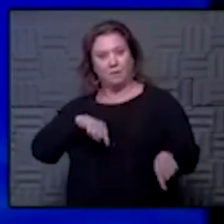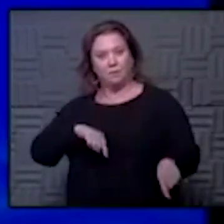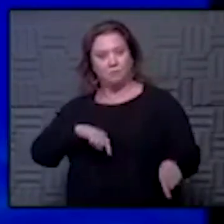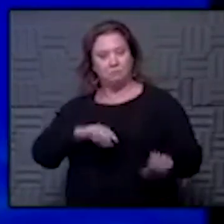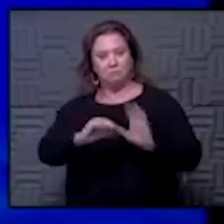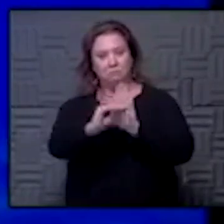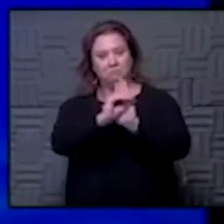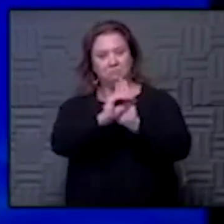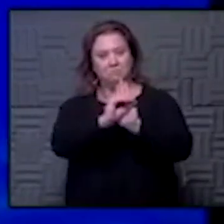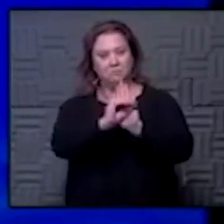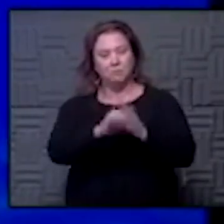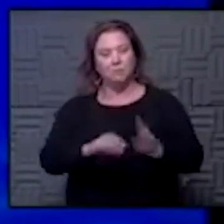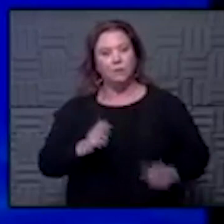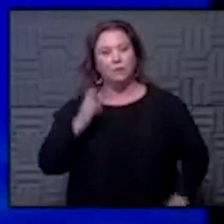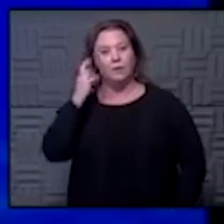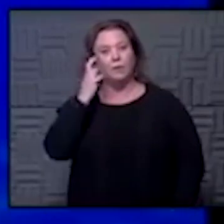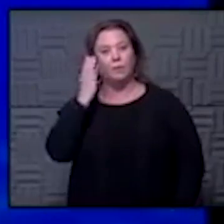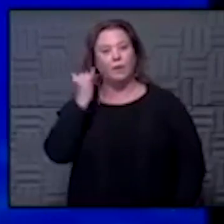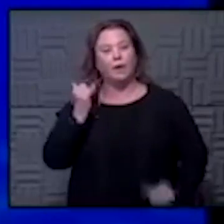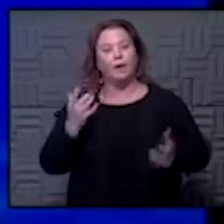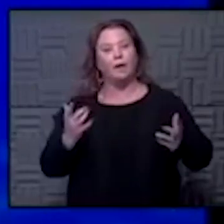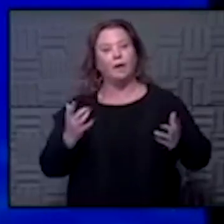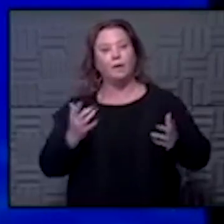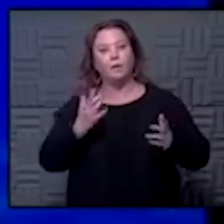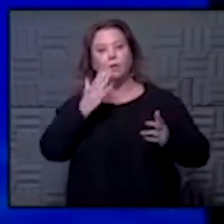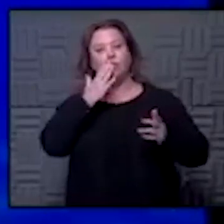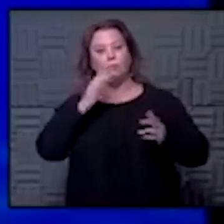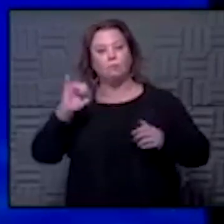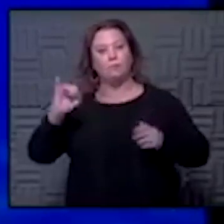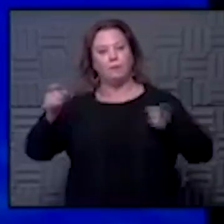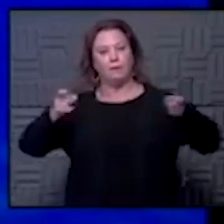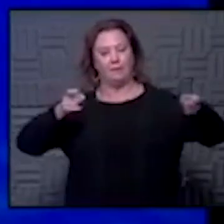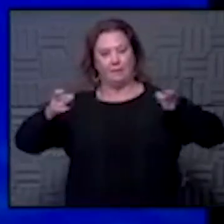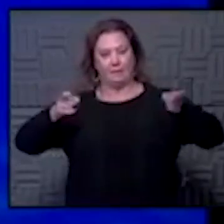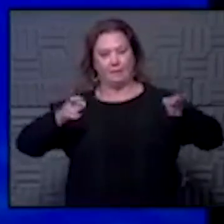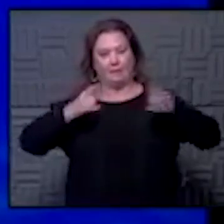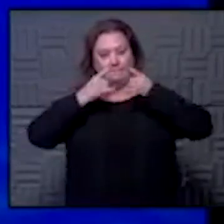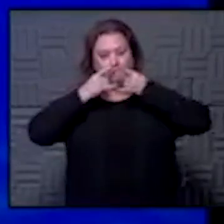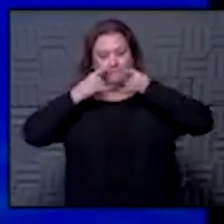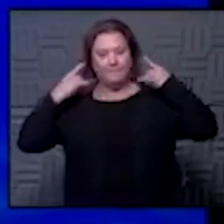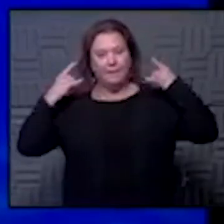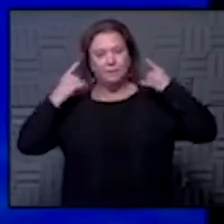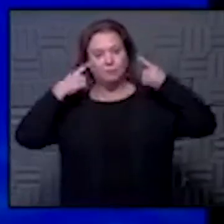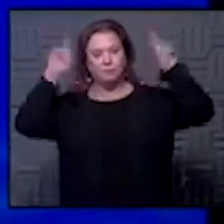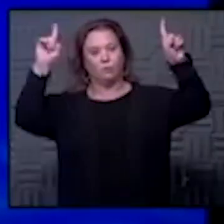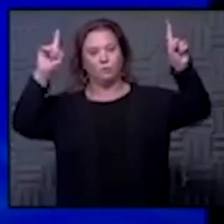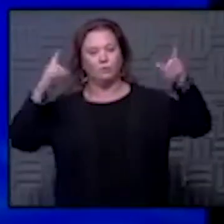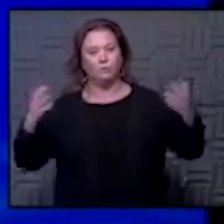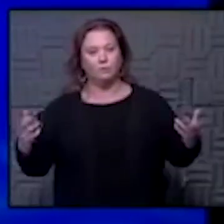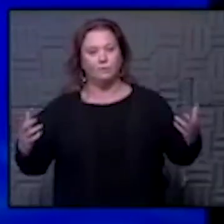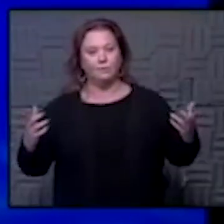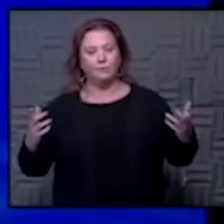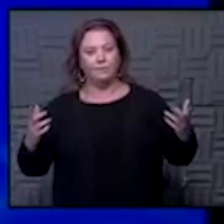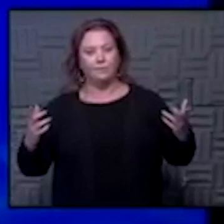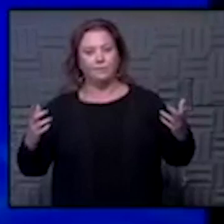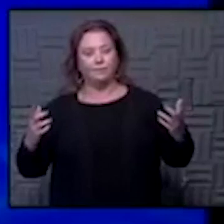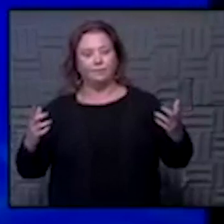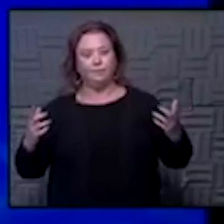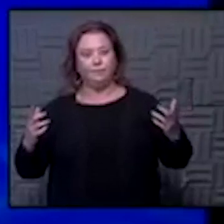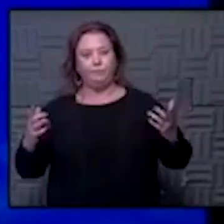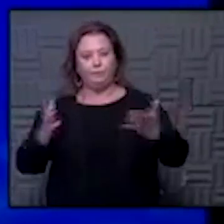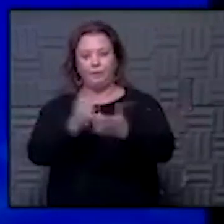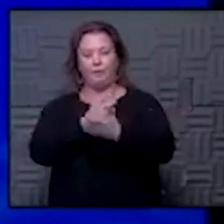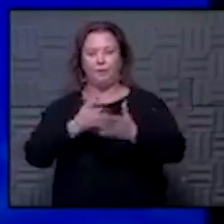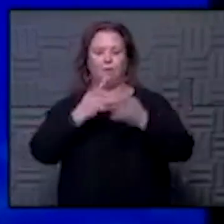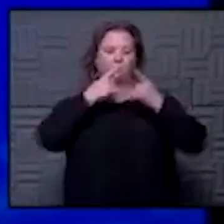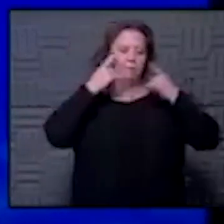we don't. And the reason is good infection control. Masks work. And all this stuff about masks